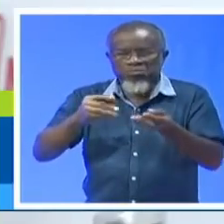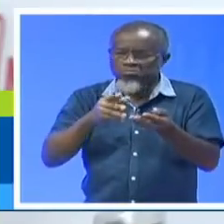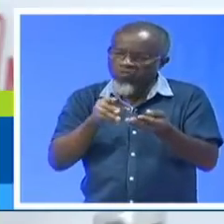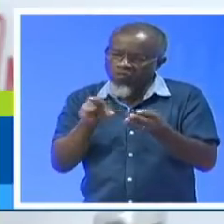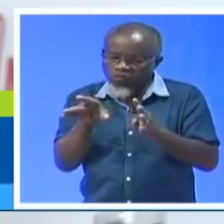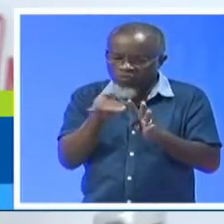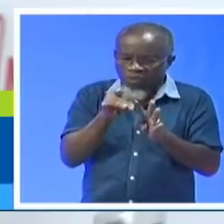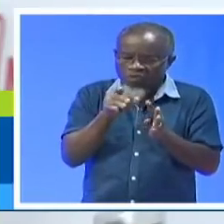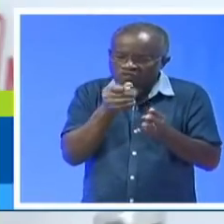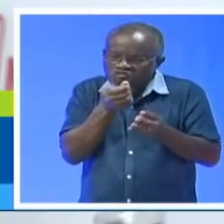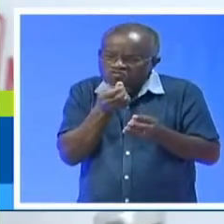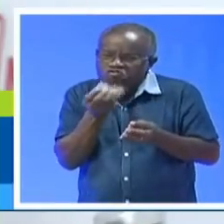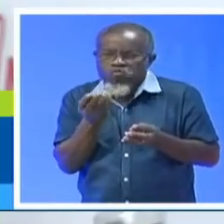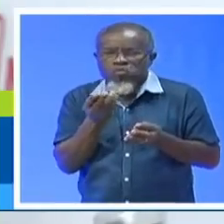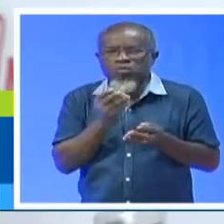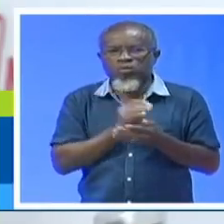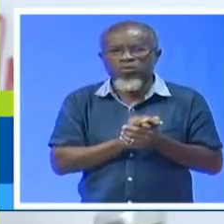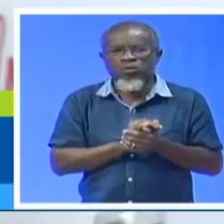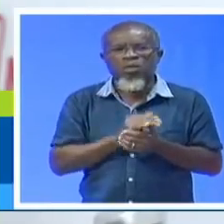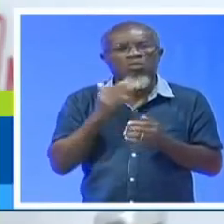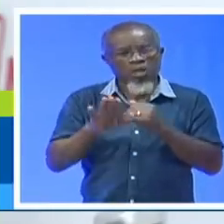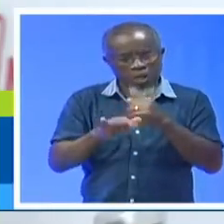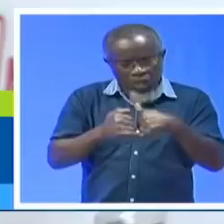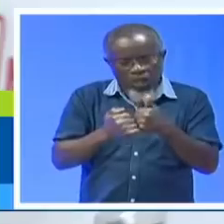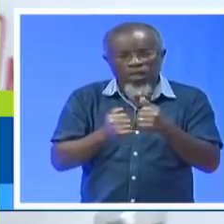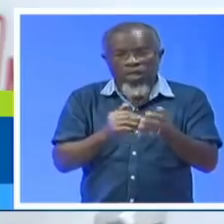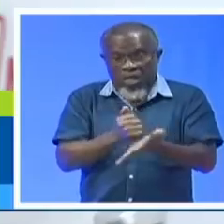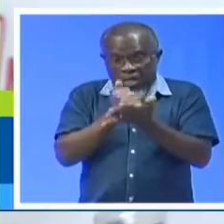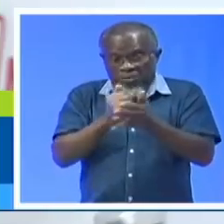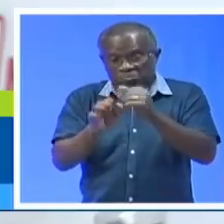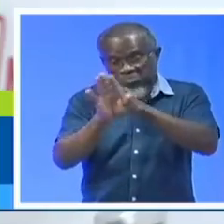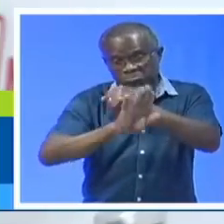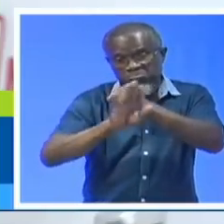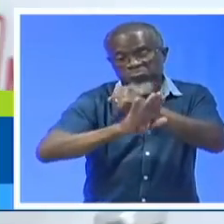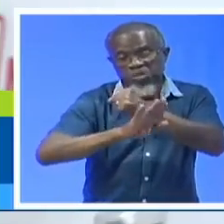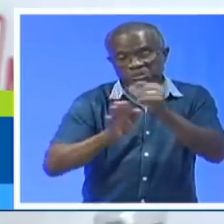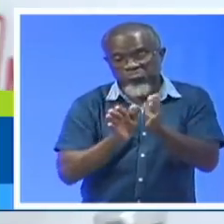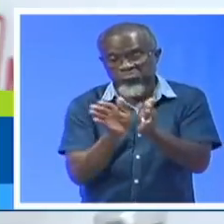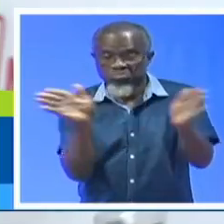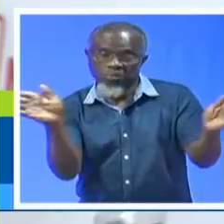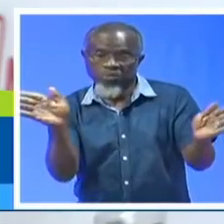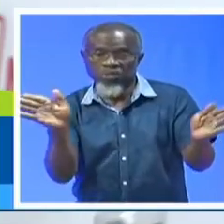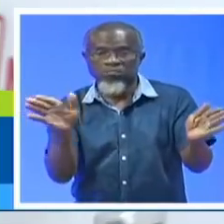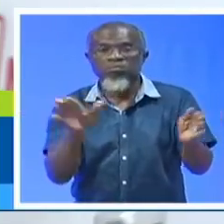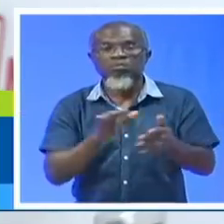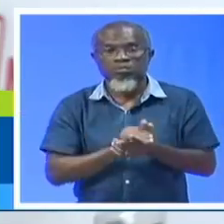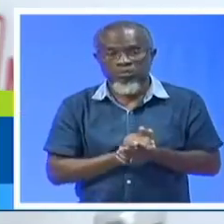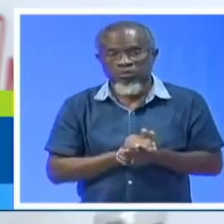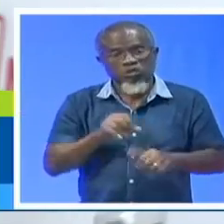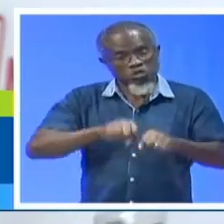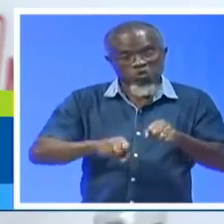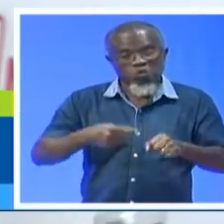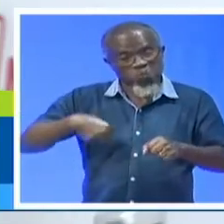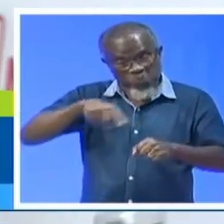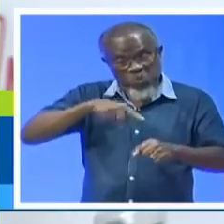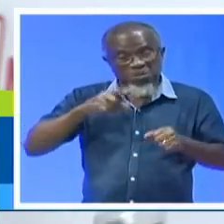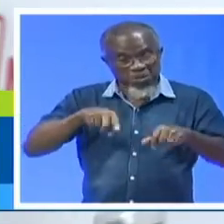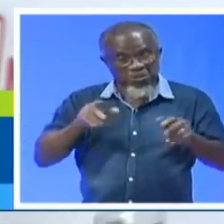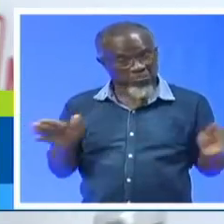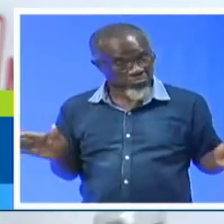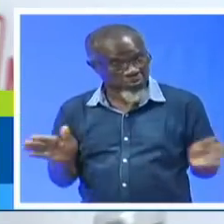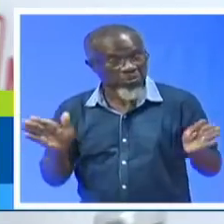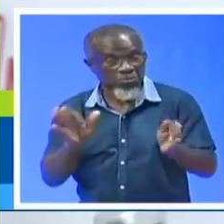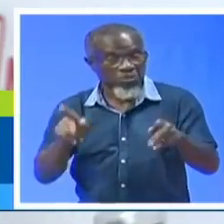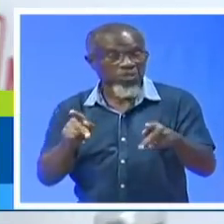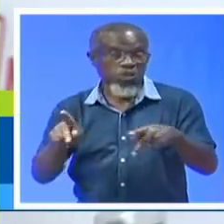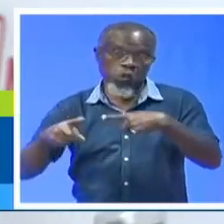to protect the health system, help to protect the population that needs to access healthcare, etc. So we're going to continue to push to get as far as we can with